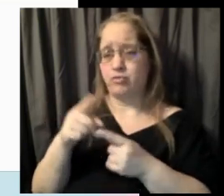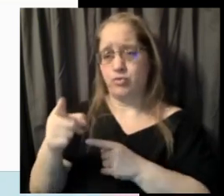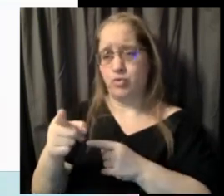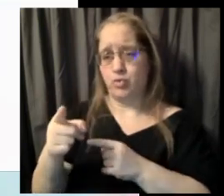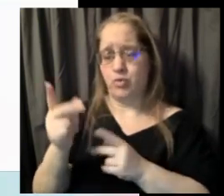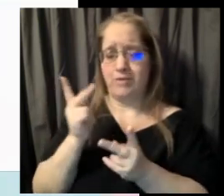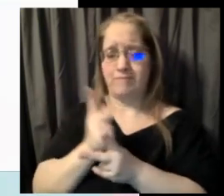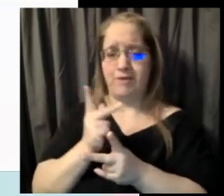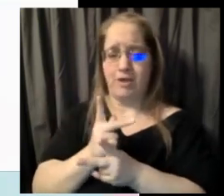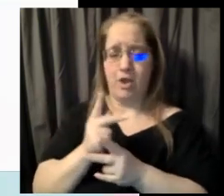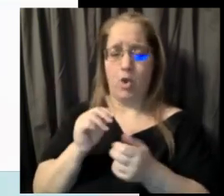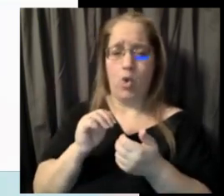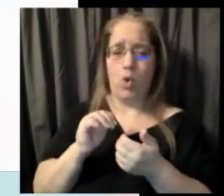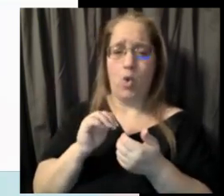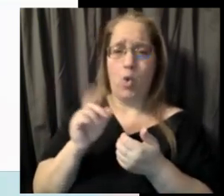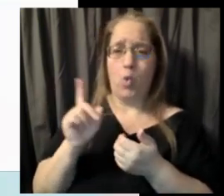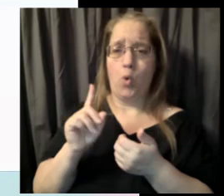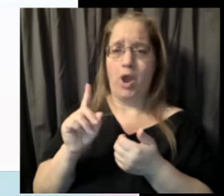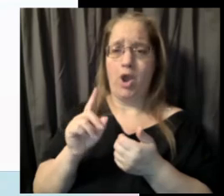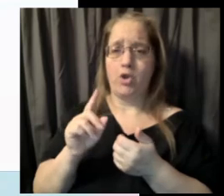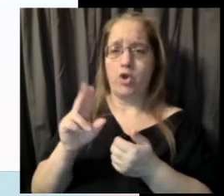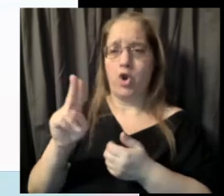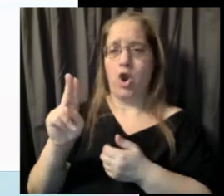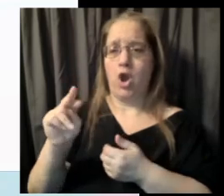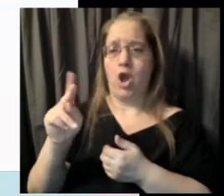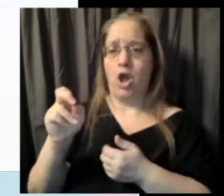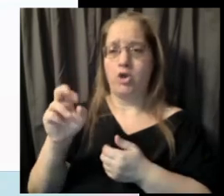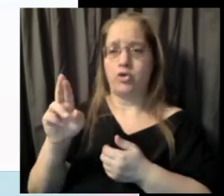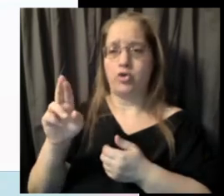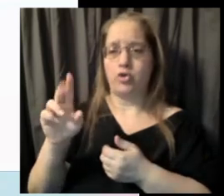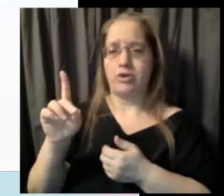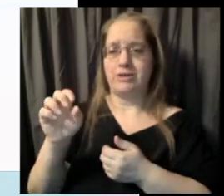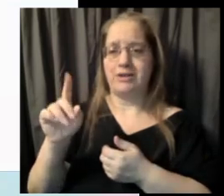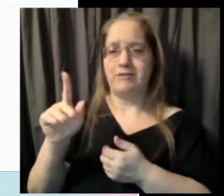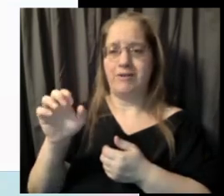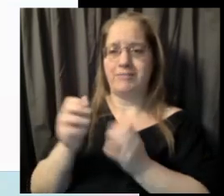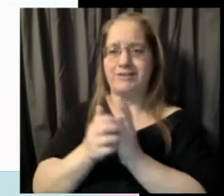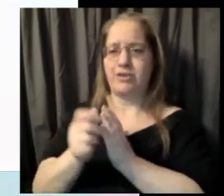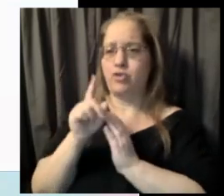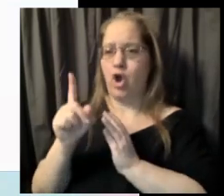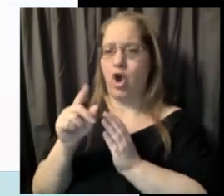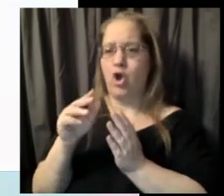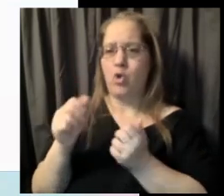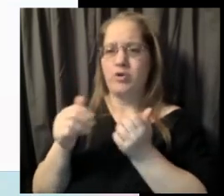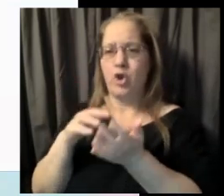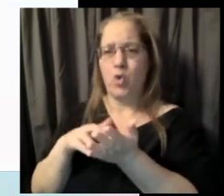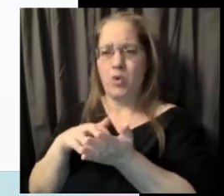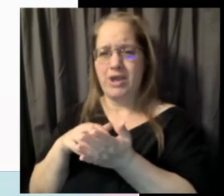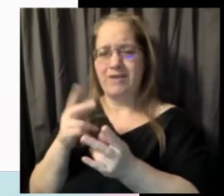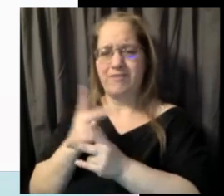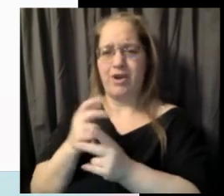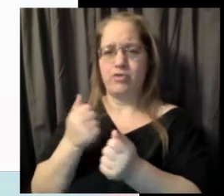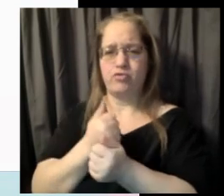think it's figuring out where your underdeveloped skills are, and then figuring out what strategies really support